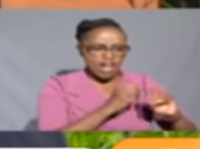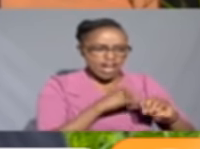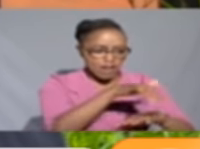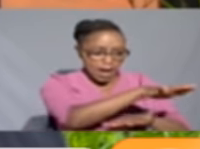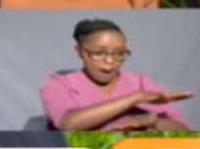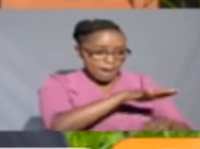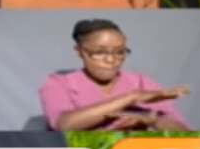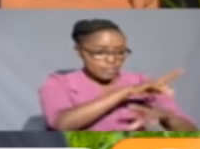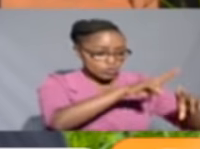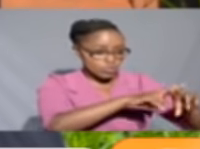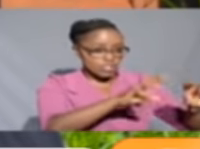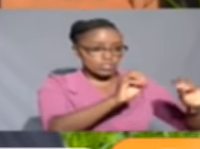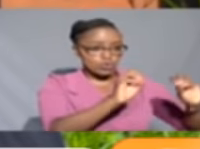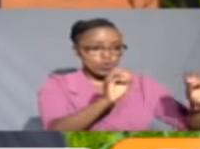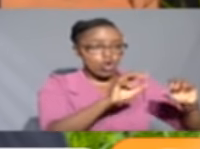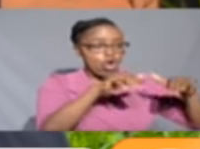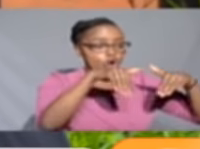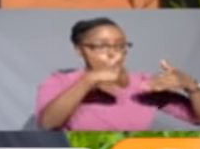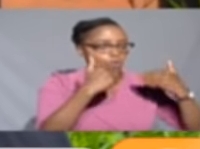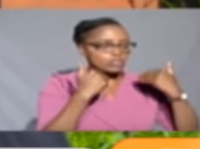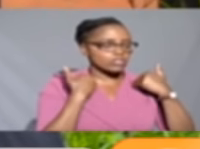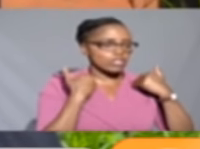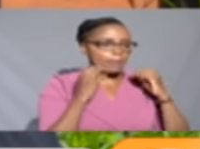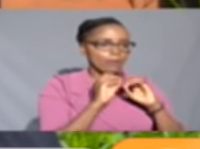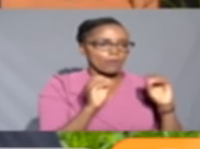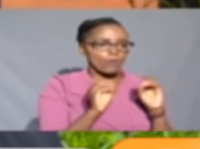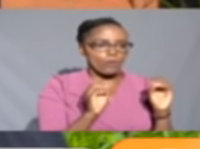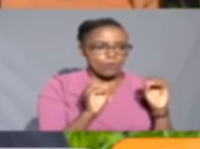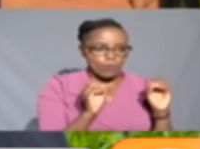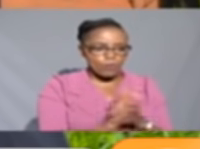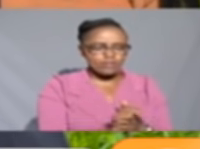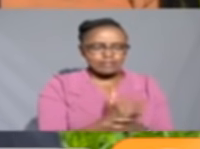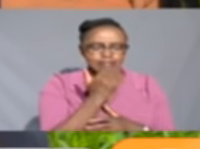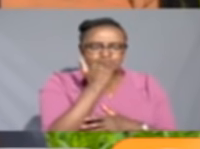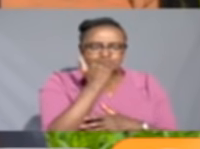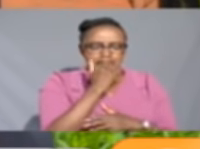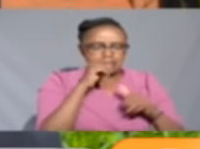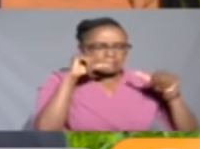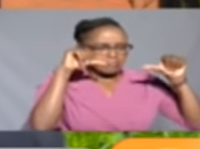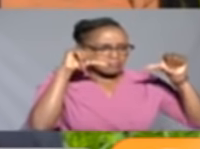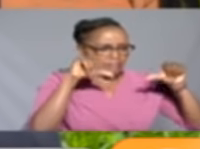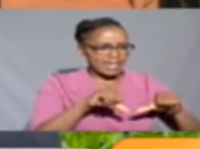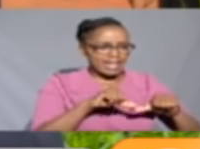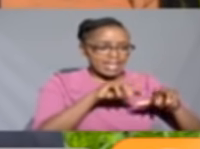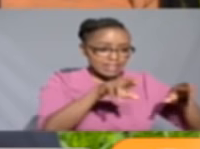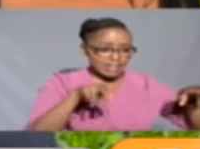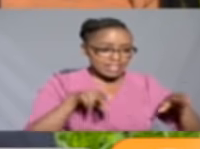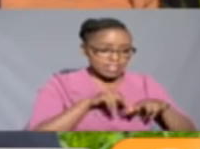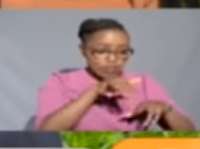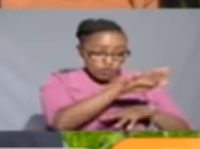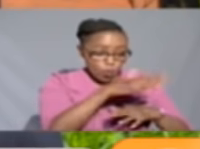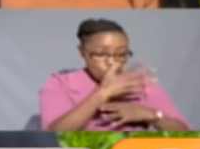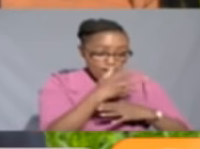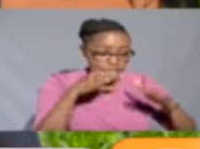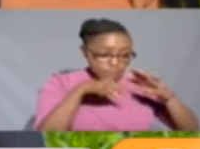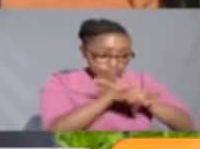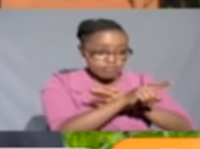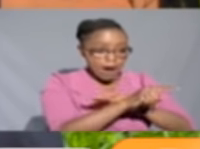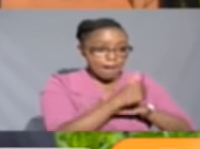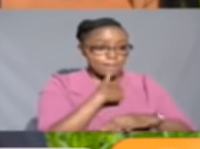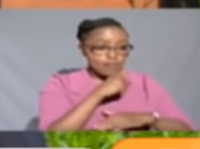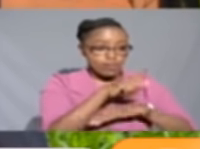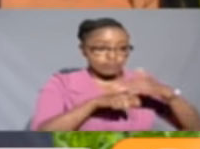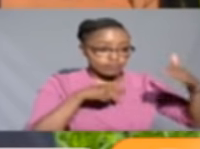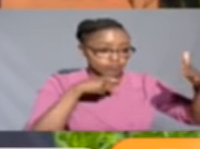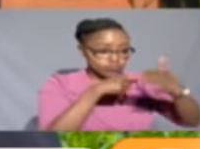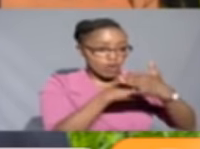place to sit or sleep. And it was stinking. And that room, the space where they put me, they had locked